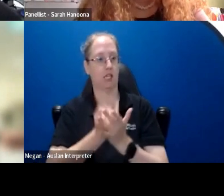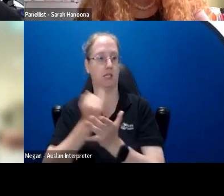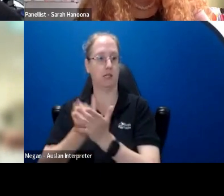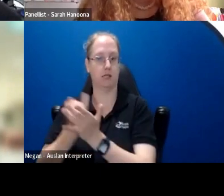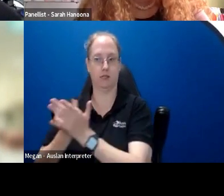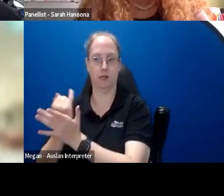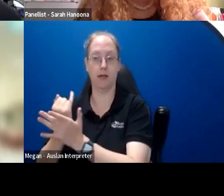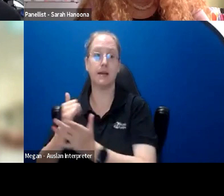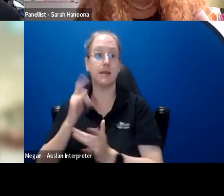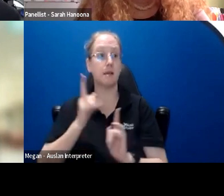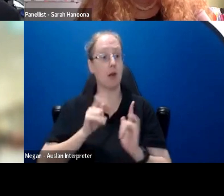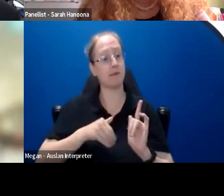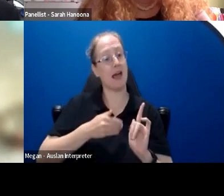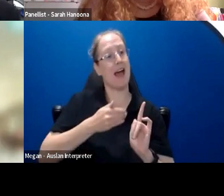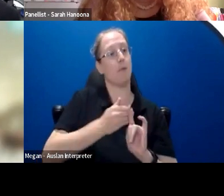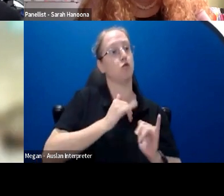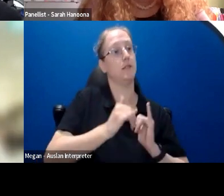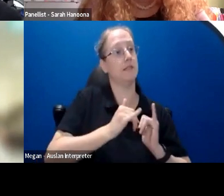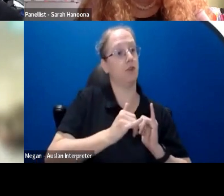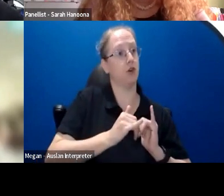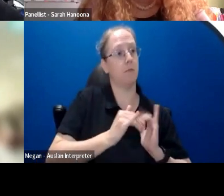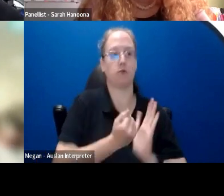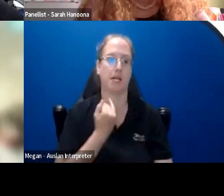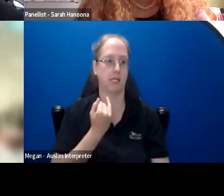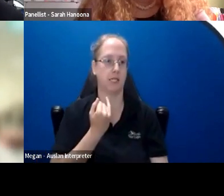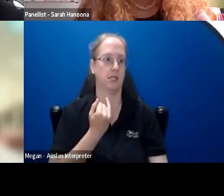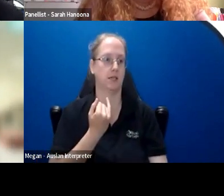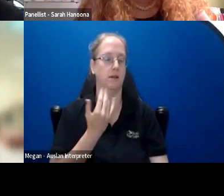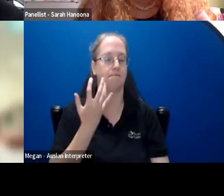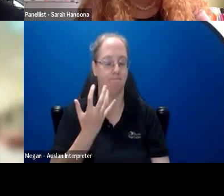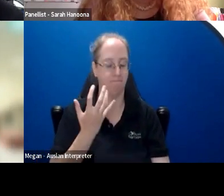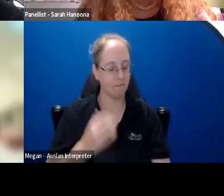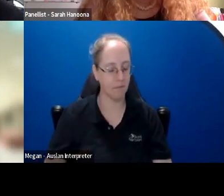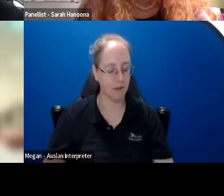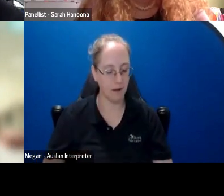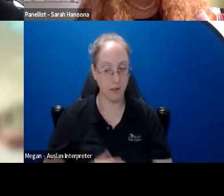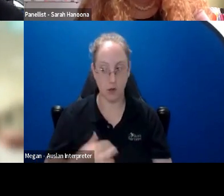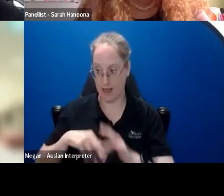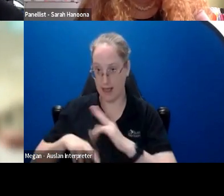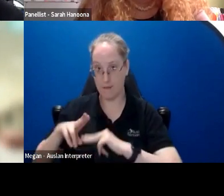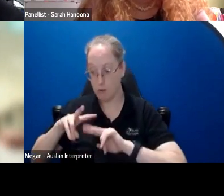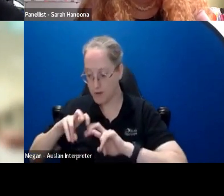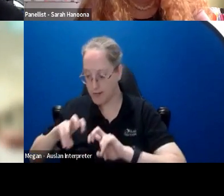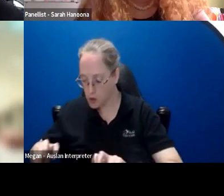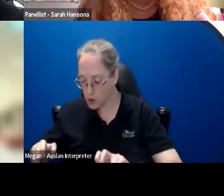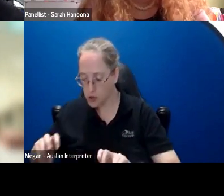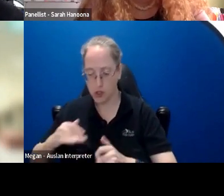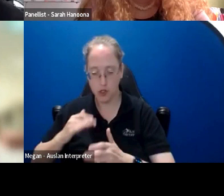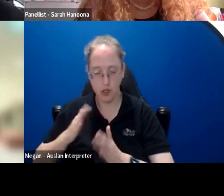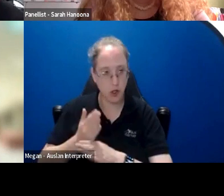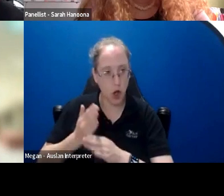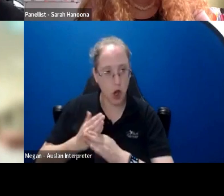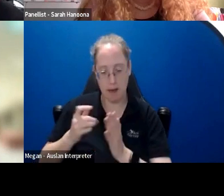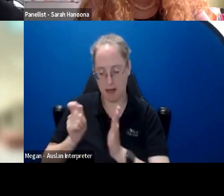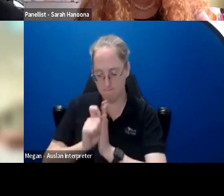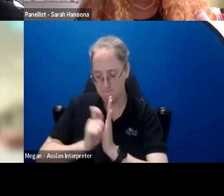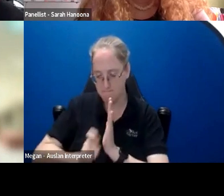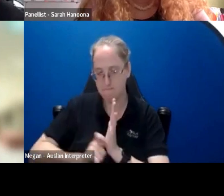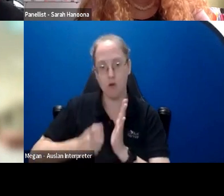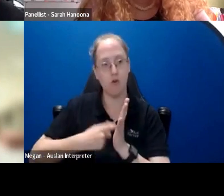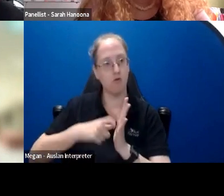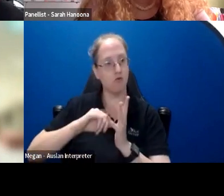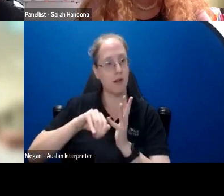but also like getting rejected. So even when I did my research and did my resume and did like some